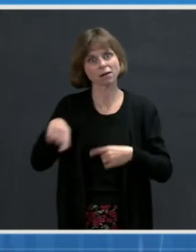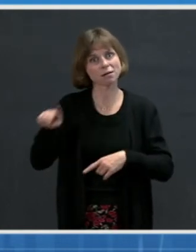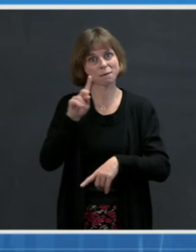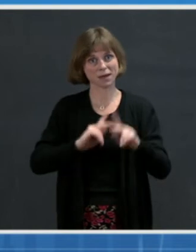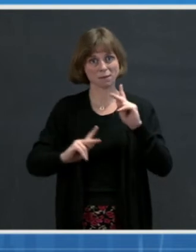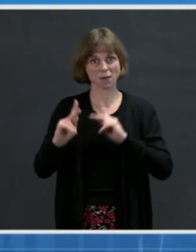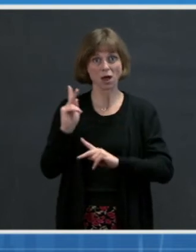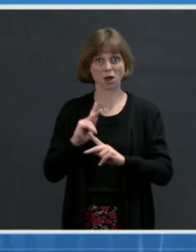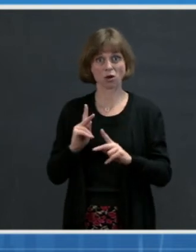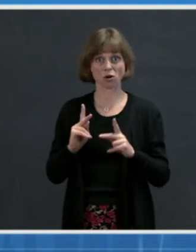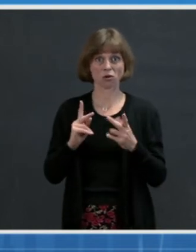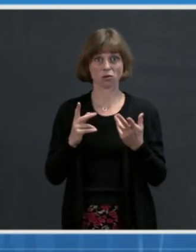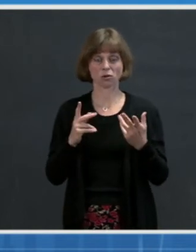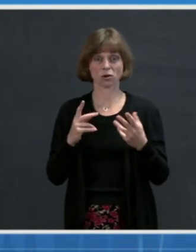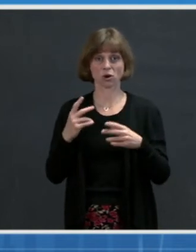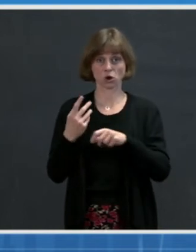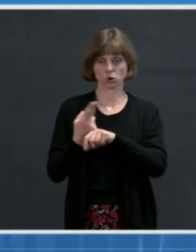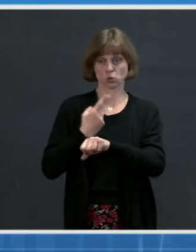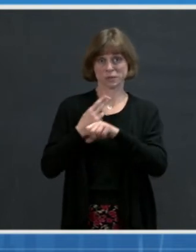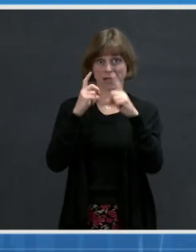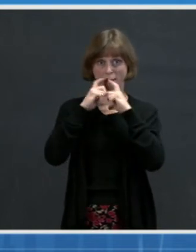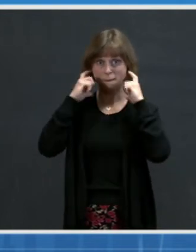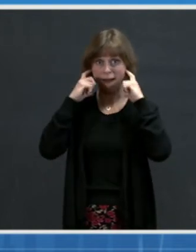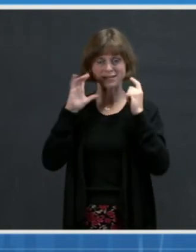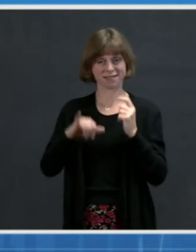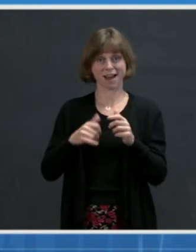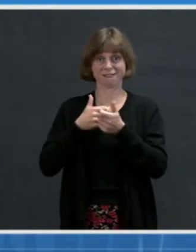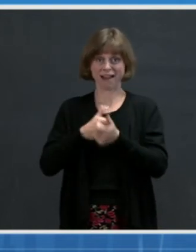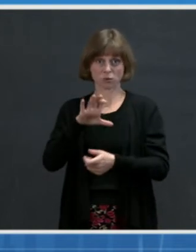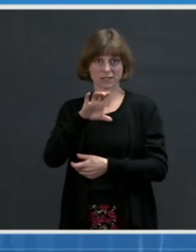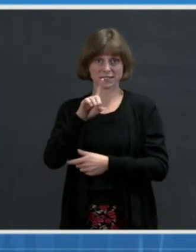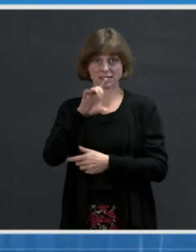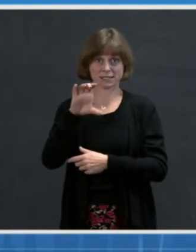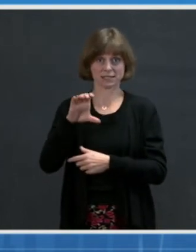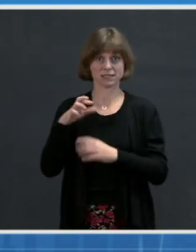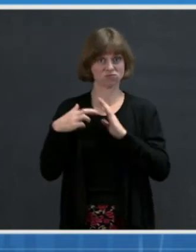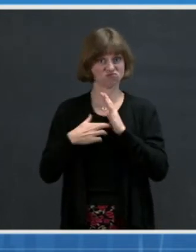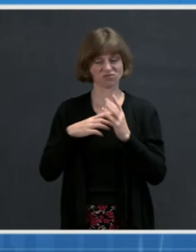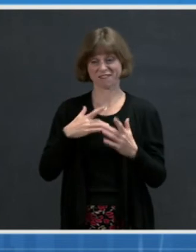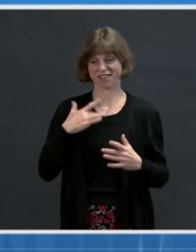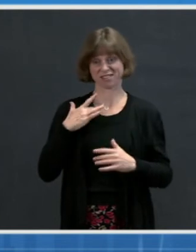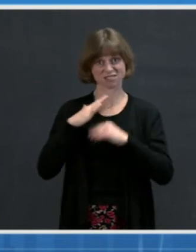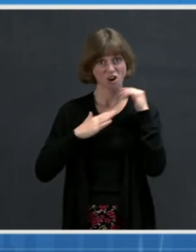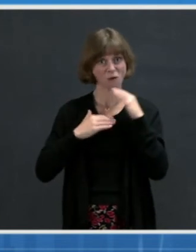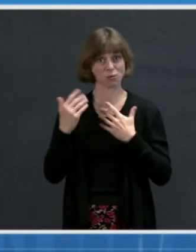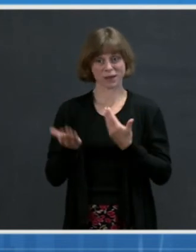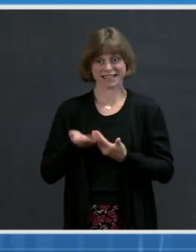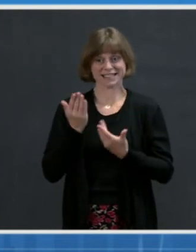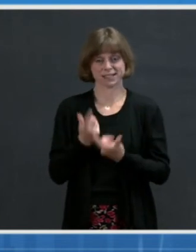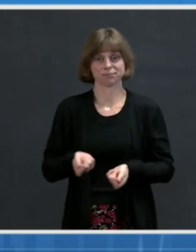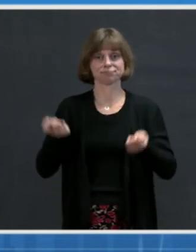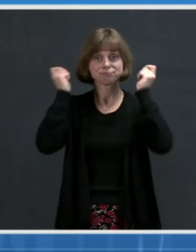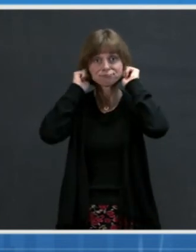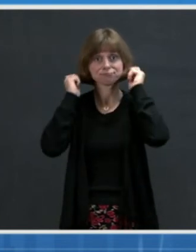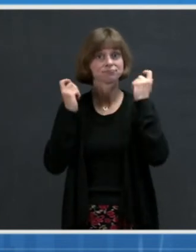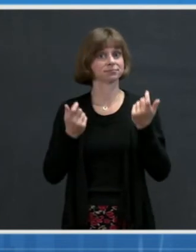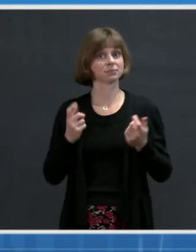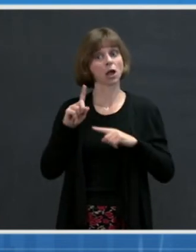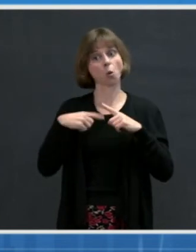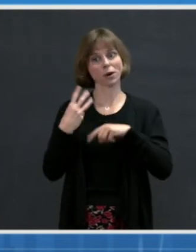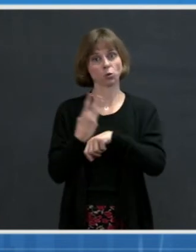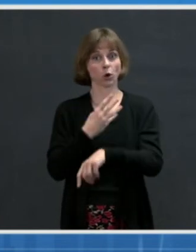with the CDC guidance, that is comfortable, easy to wear, and when worn will prevent infection. And we believe